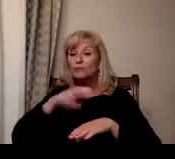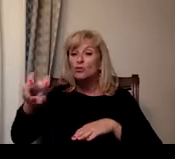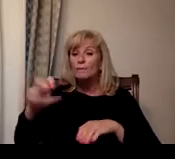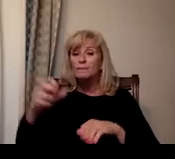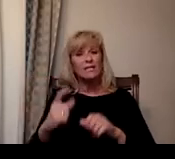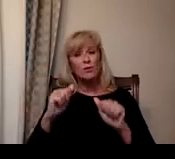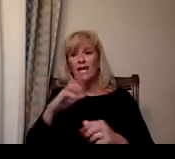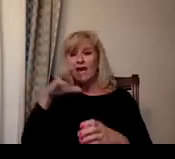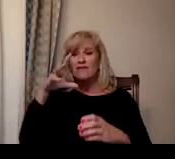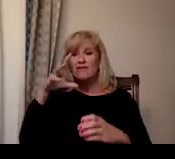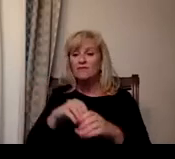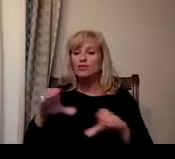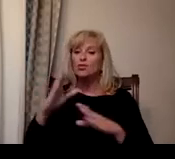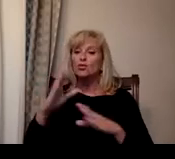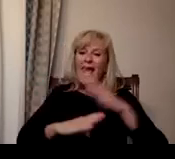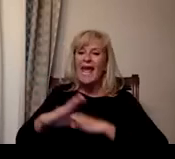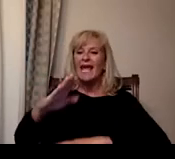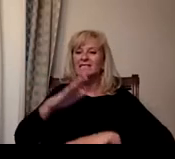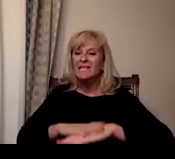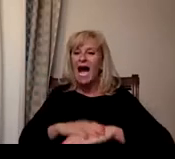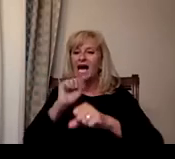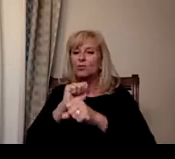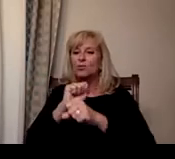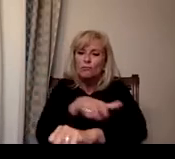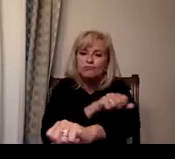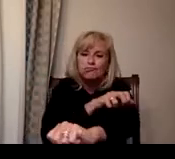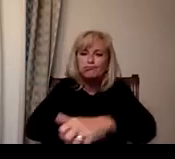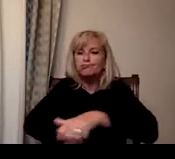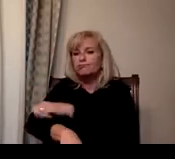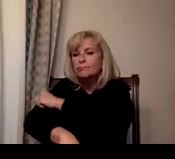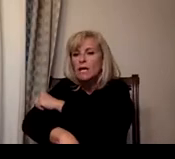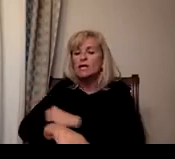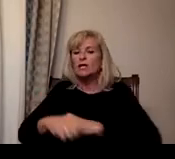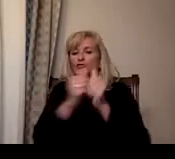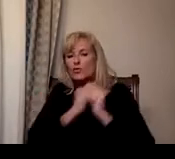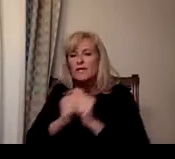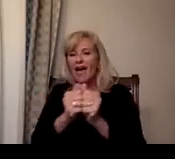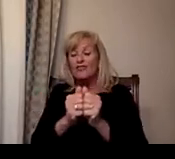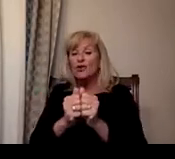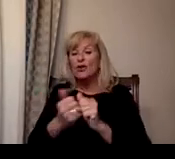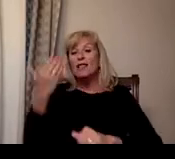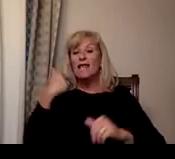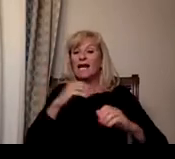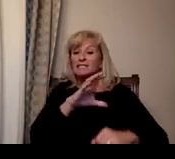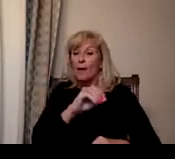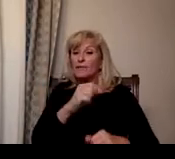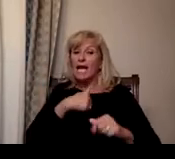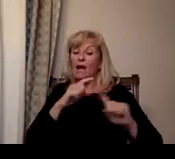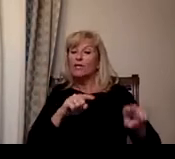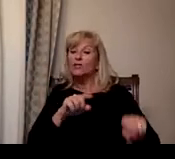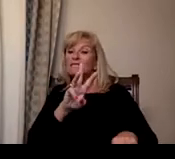experience this and do hands-on work together. I can tell you in my last company, I went to 6